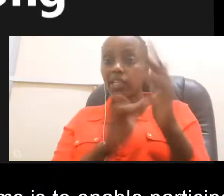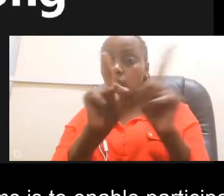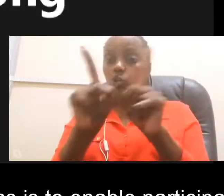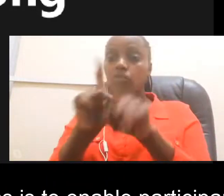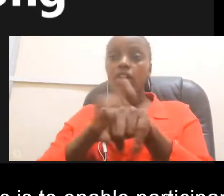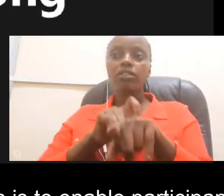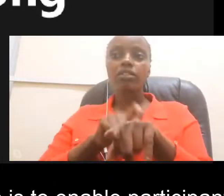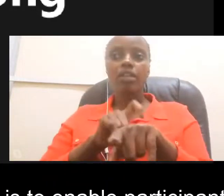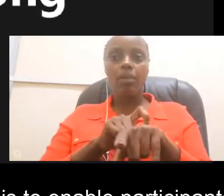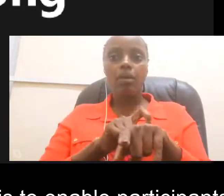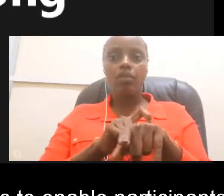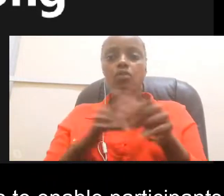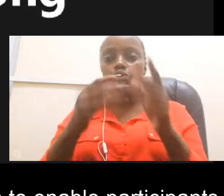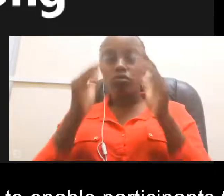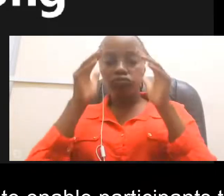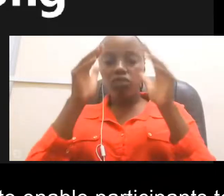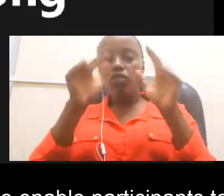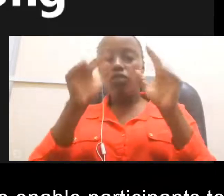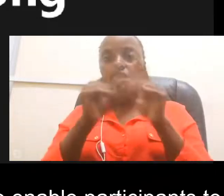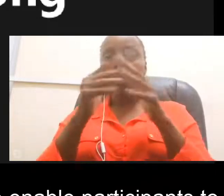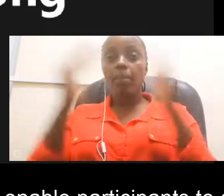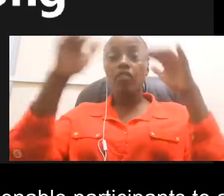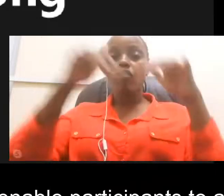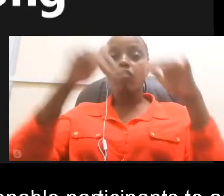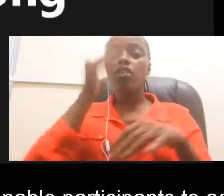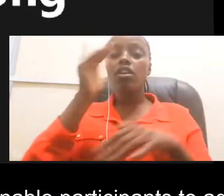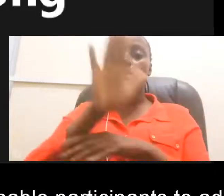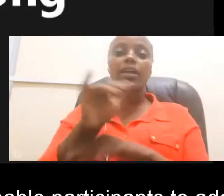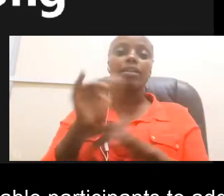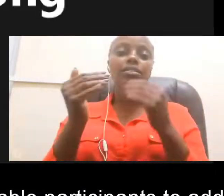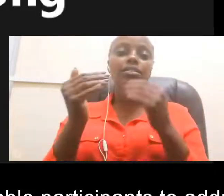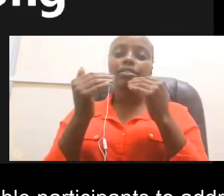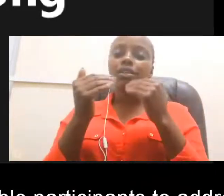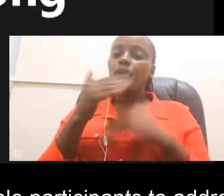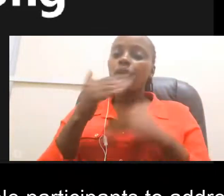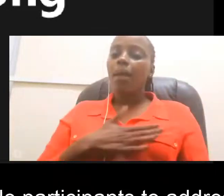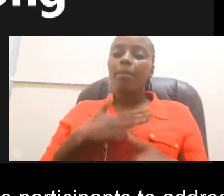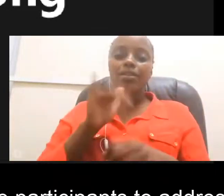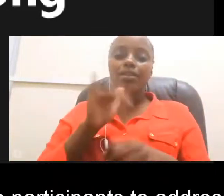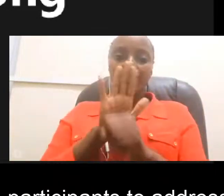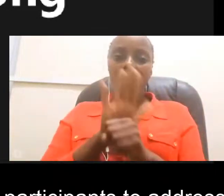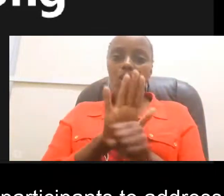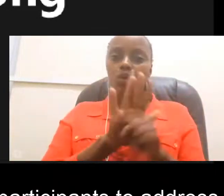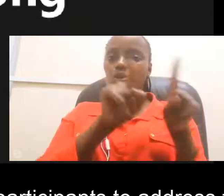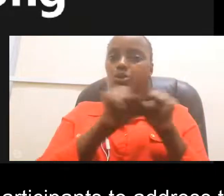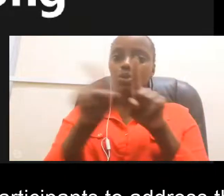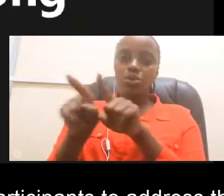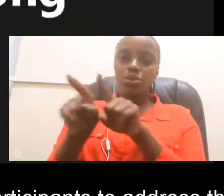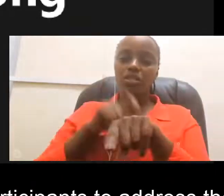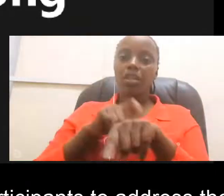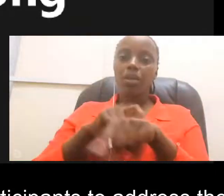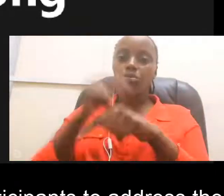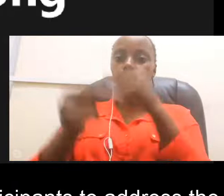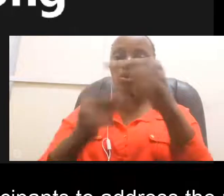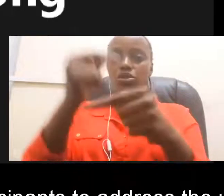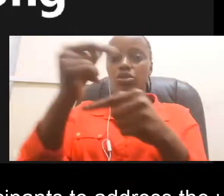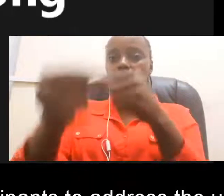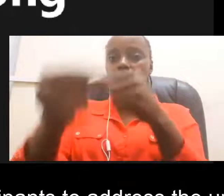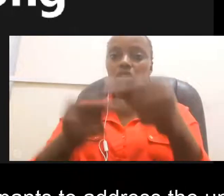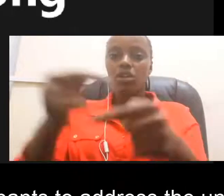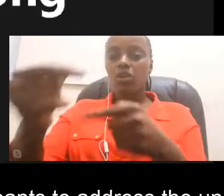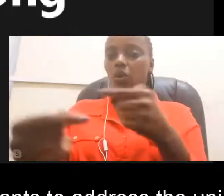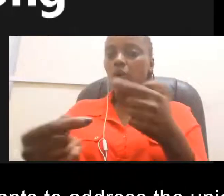the main forum. And your feedback is appreciated, even as we continue